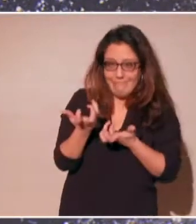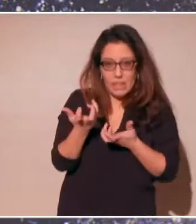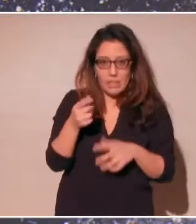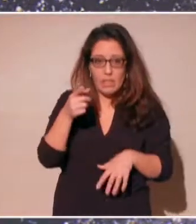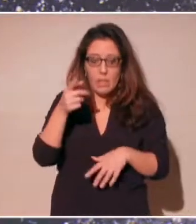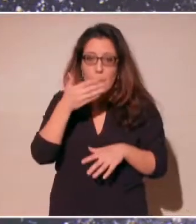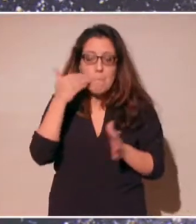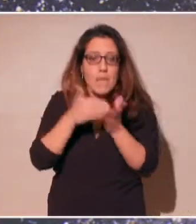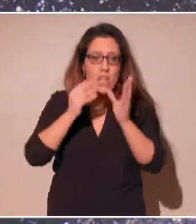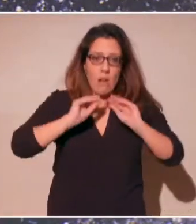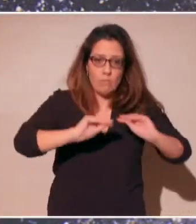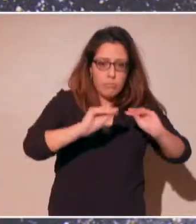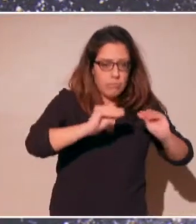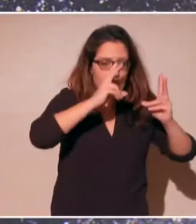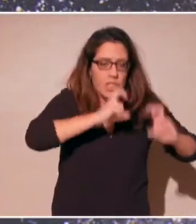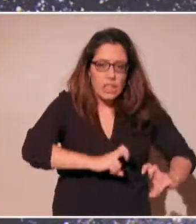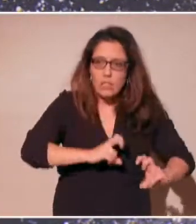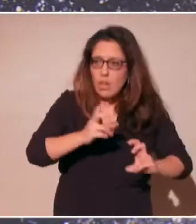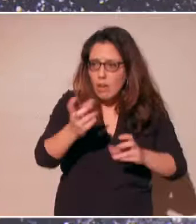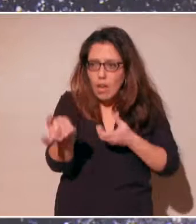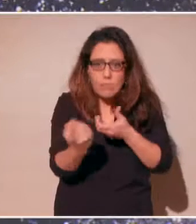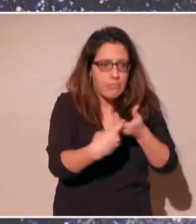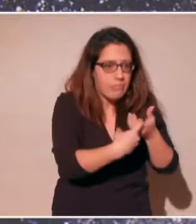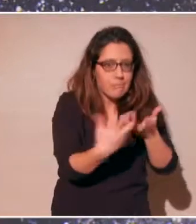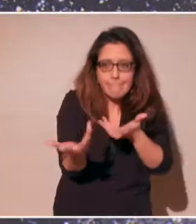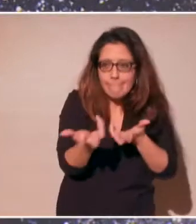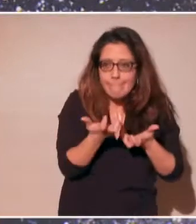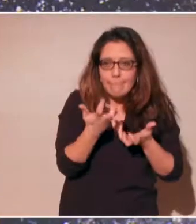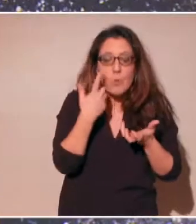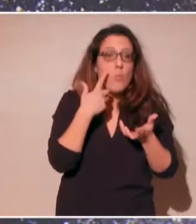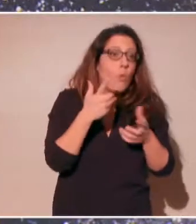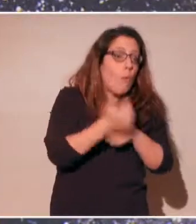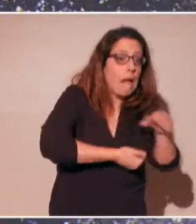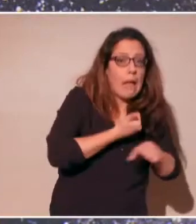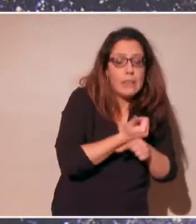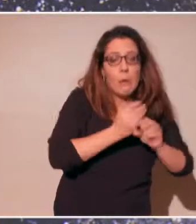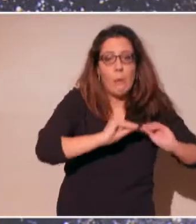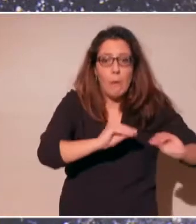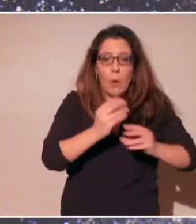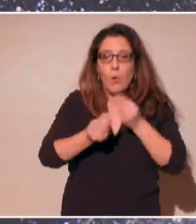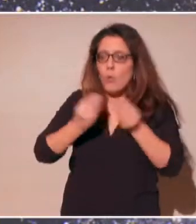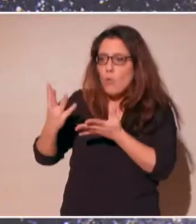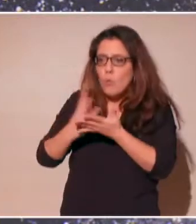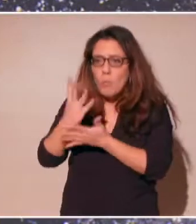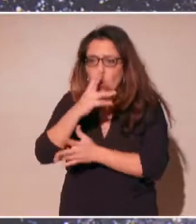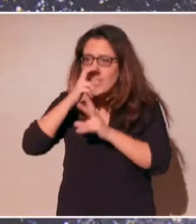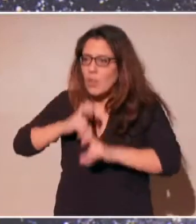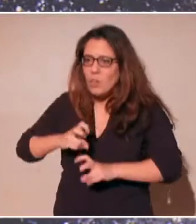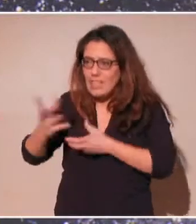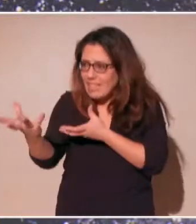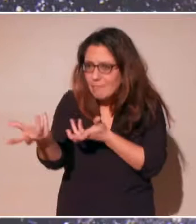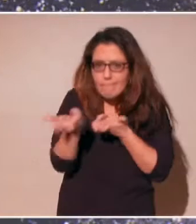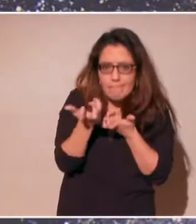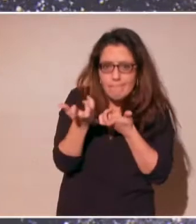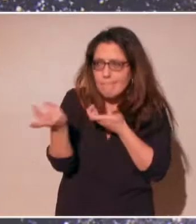sources of research. So we find the best researchers and university professors. We actually fund part of